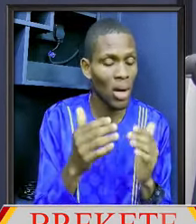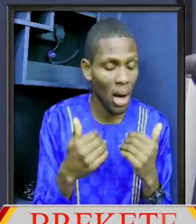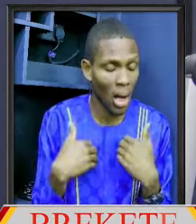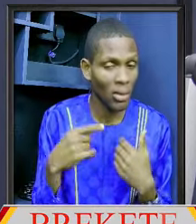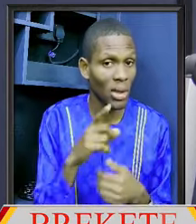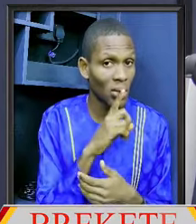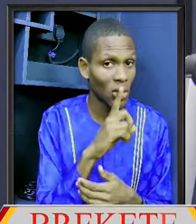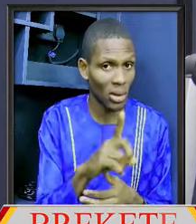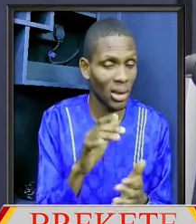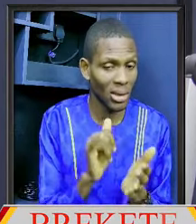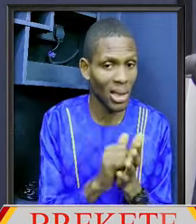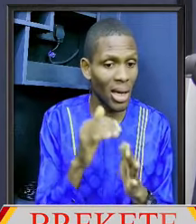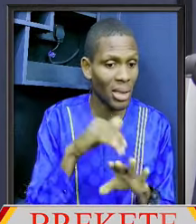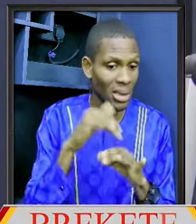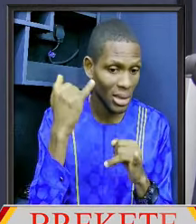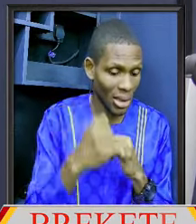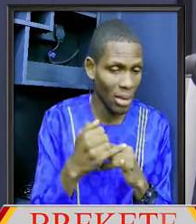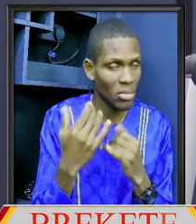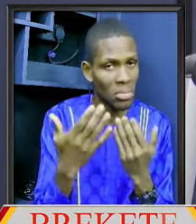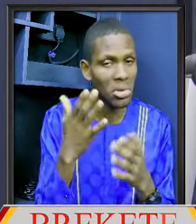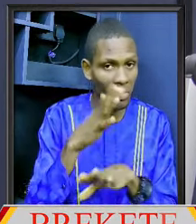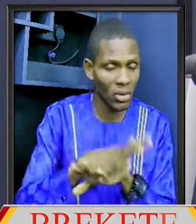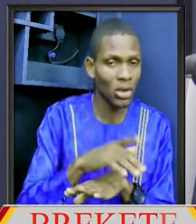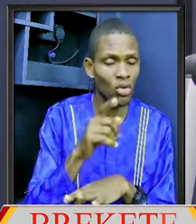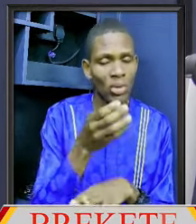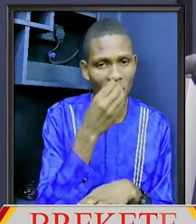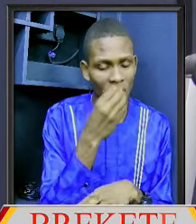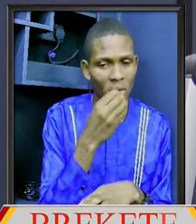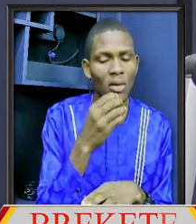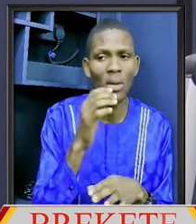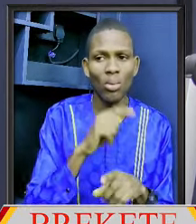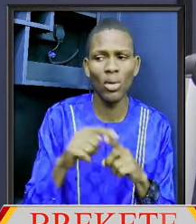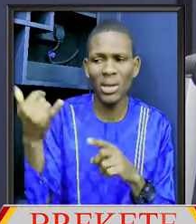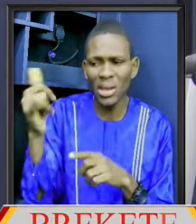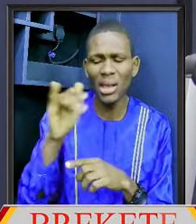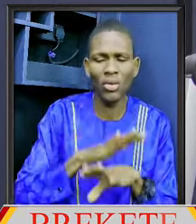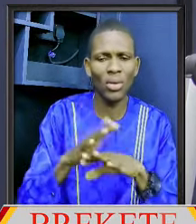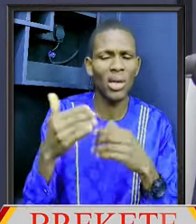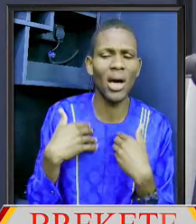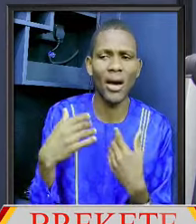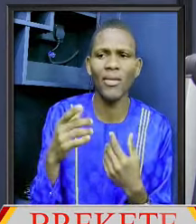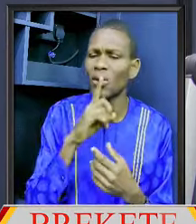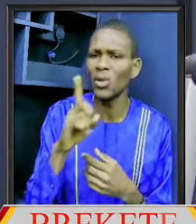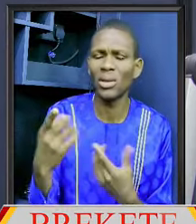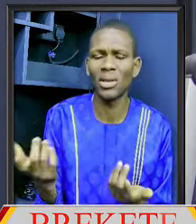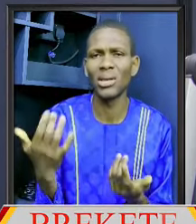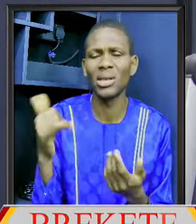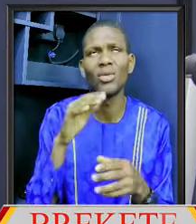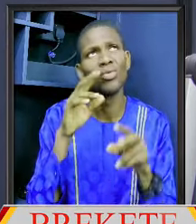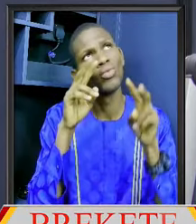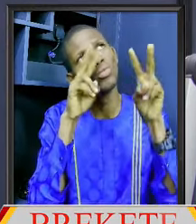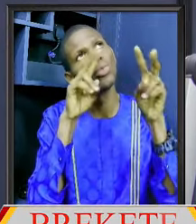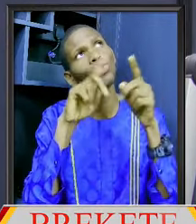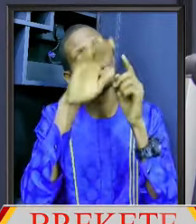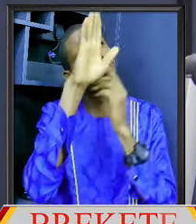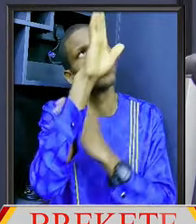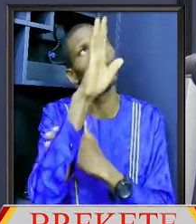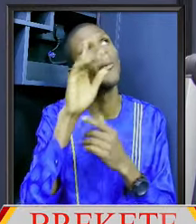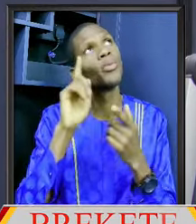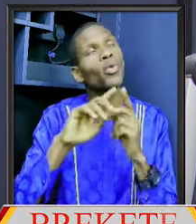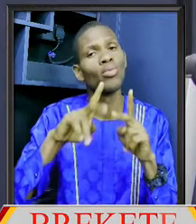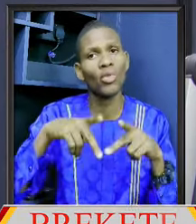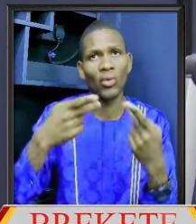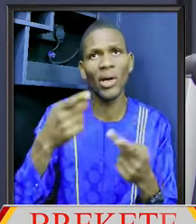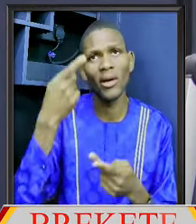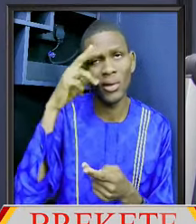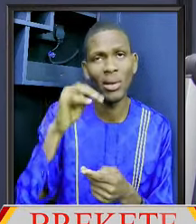the assurance that at the end of the day, they don't have the assurance. They look unto God to provide for